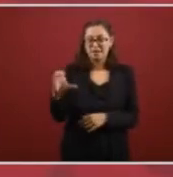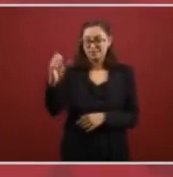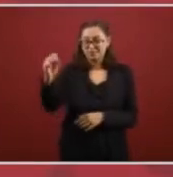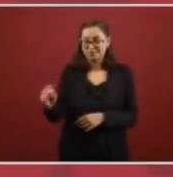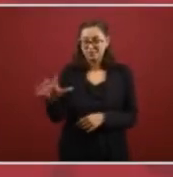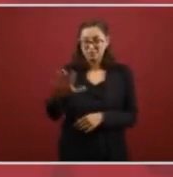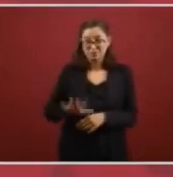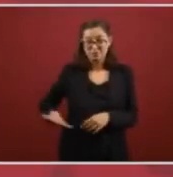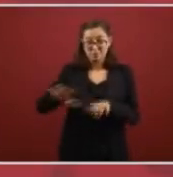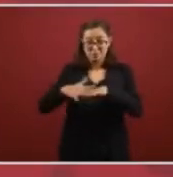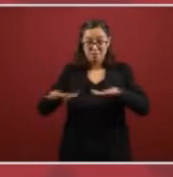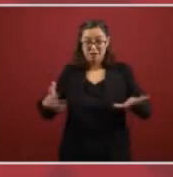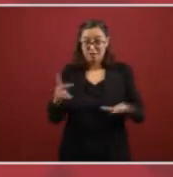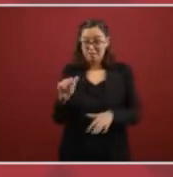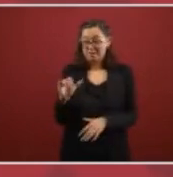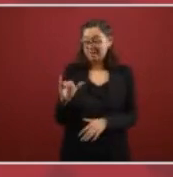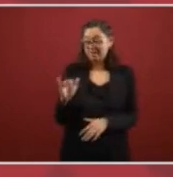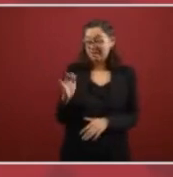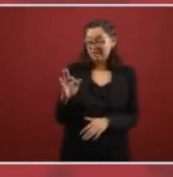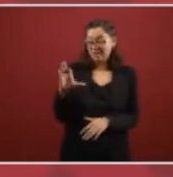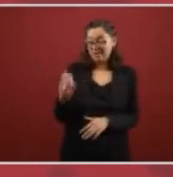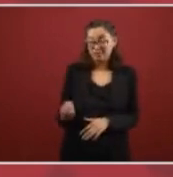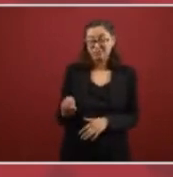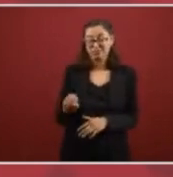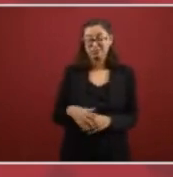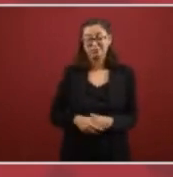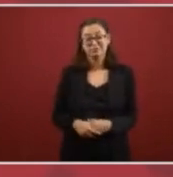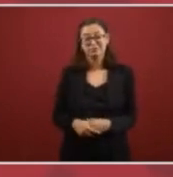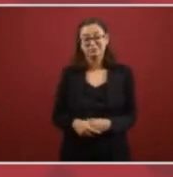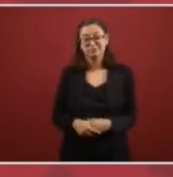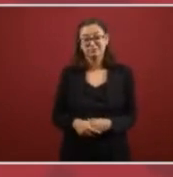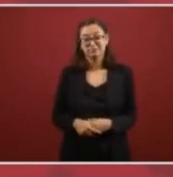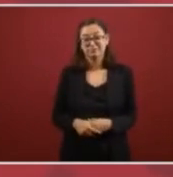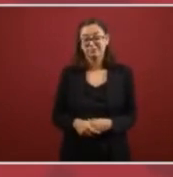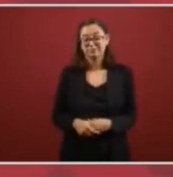Like from South Pacific, Baja California,